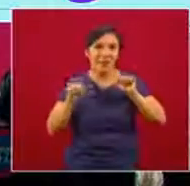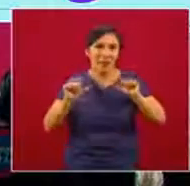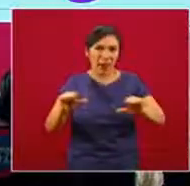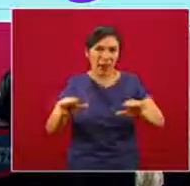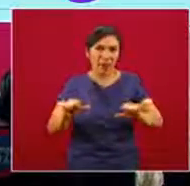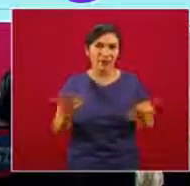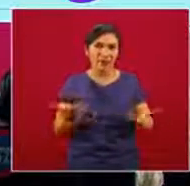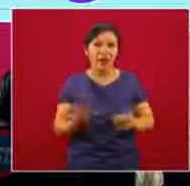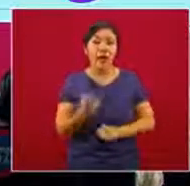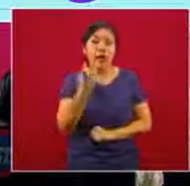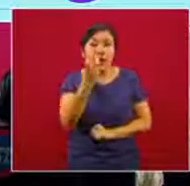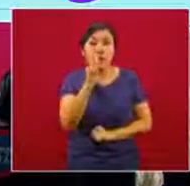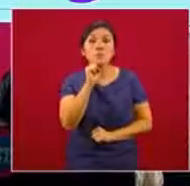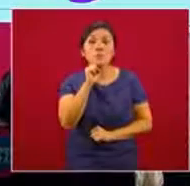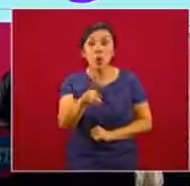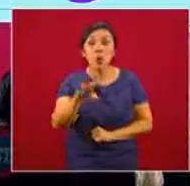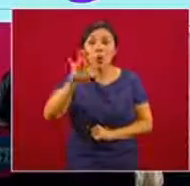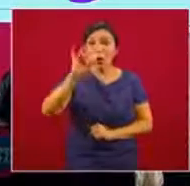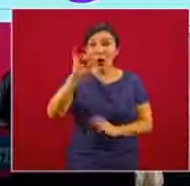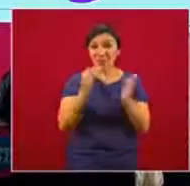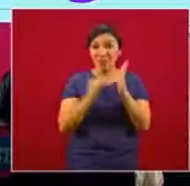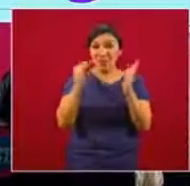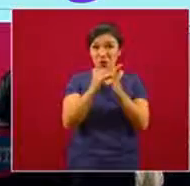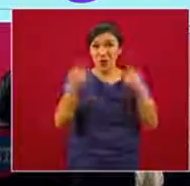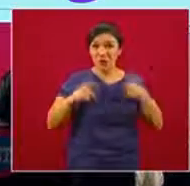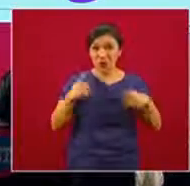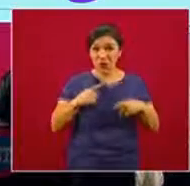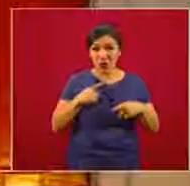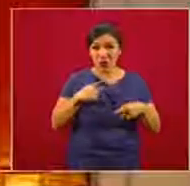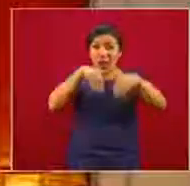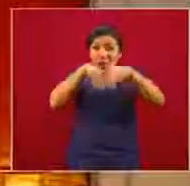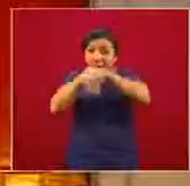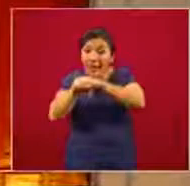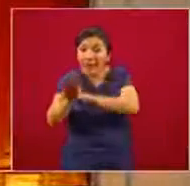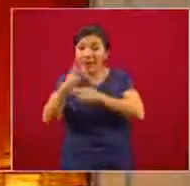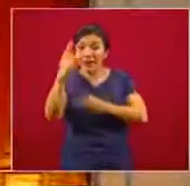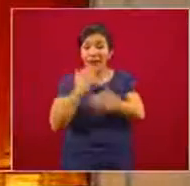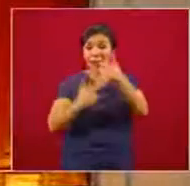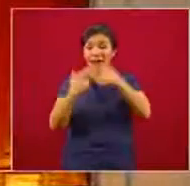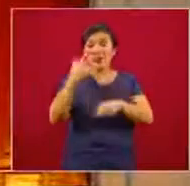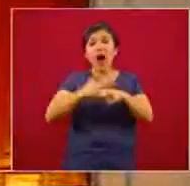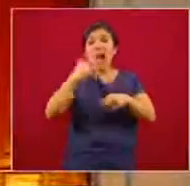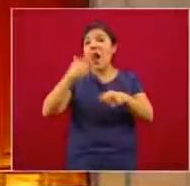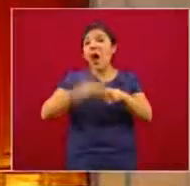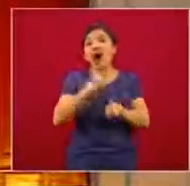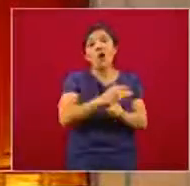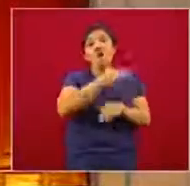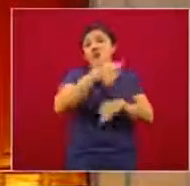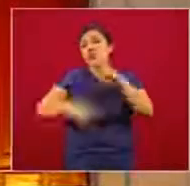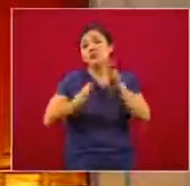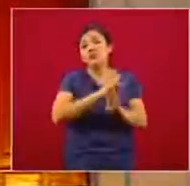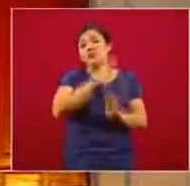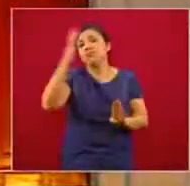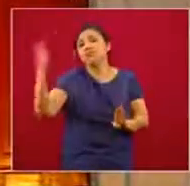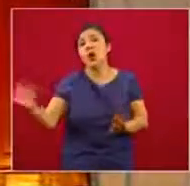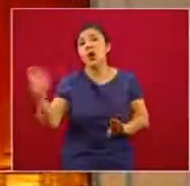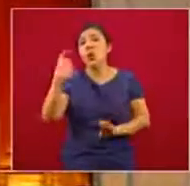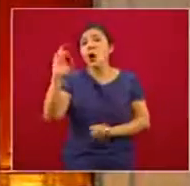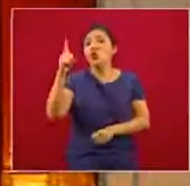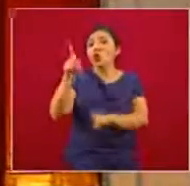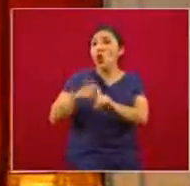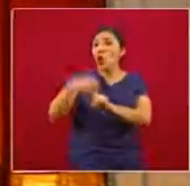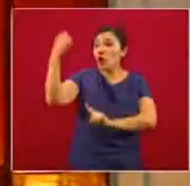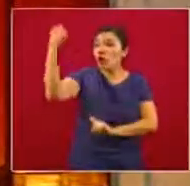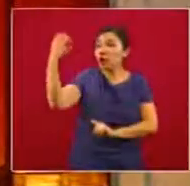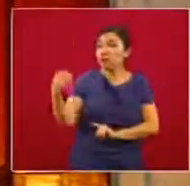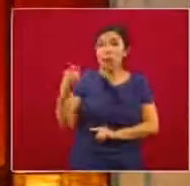mismo, our estos 40 infections millones would be van a more entrar hasta el than final de esta shocking and crisis al alarming. semáforo And verde. these 40 million Cuando esté el